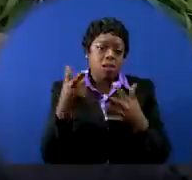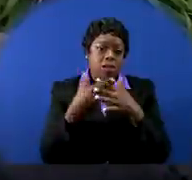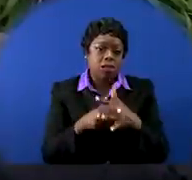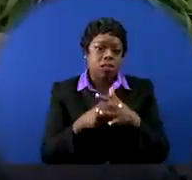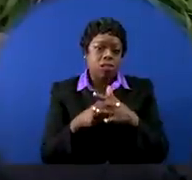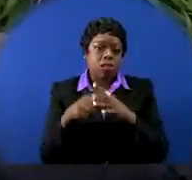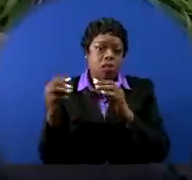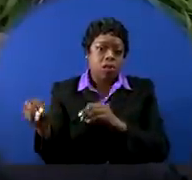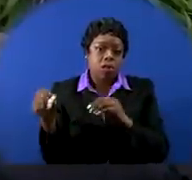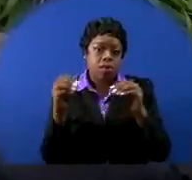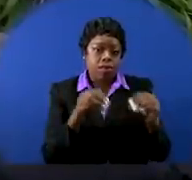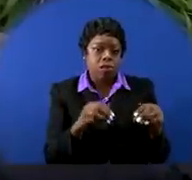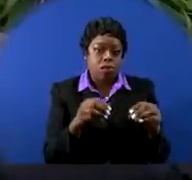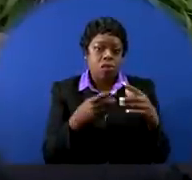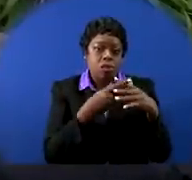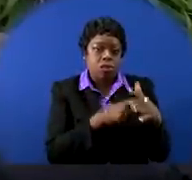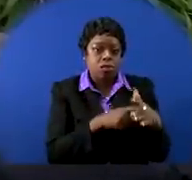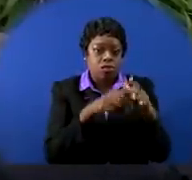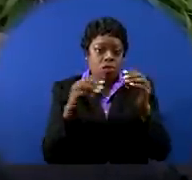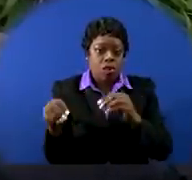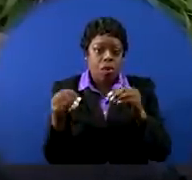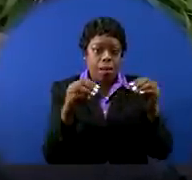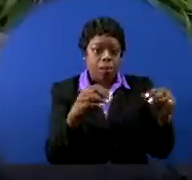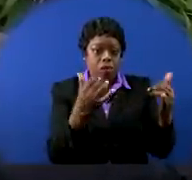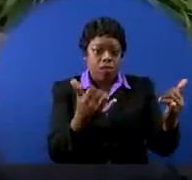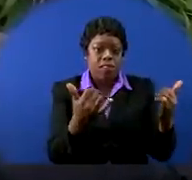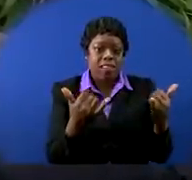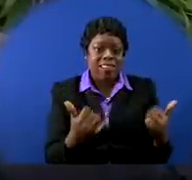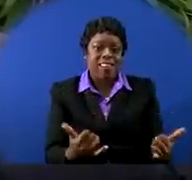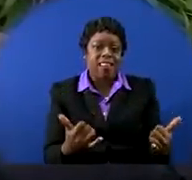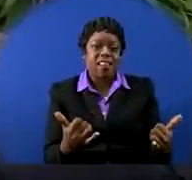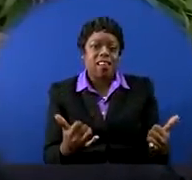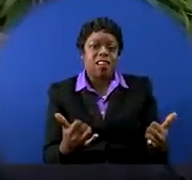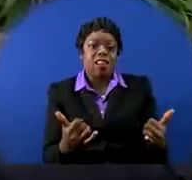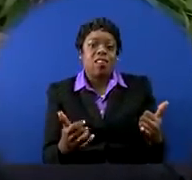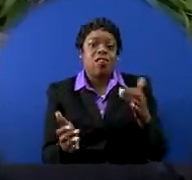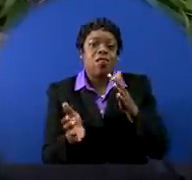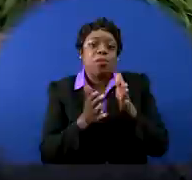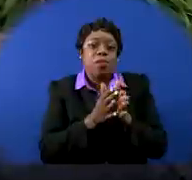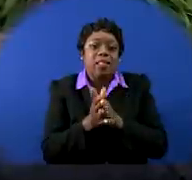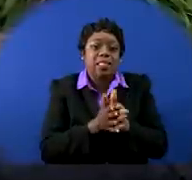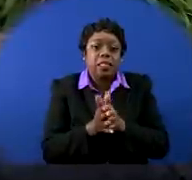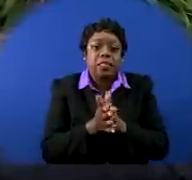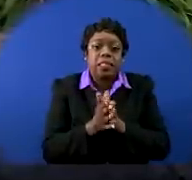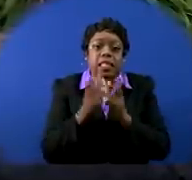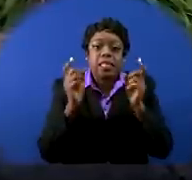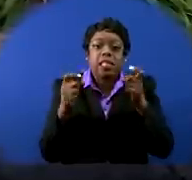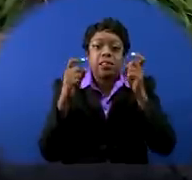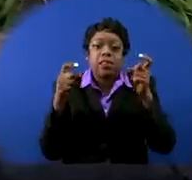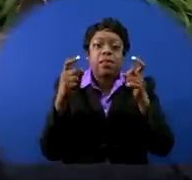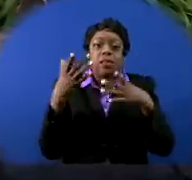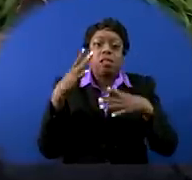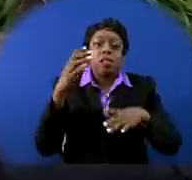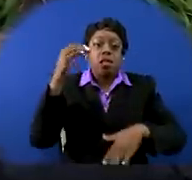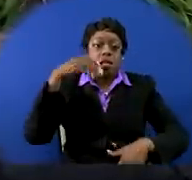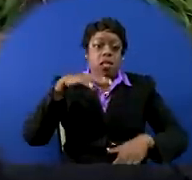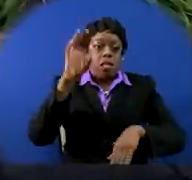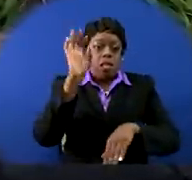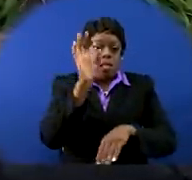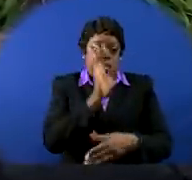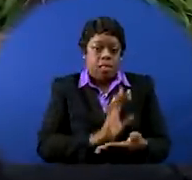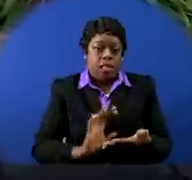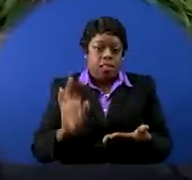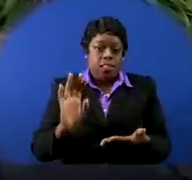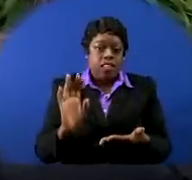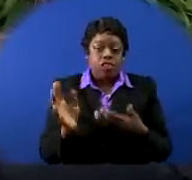are excited to see you walk down one of those aisles in the sanctuary. And we'll be excited here in the cathedral as well. Whosoever will, let them